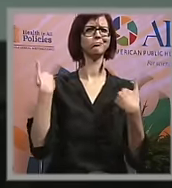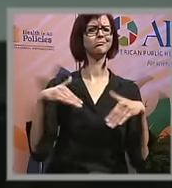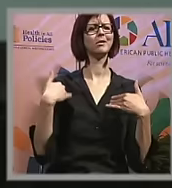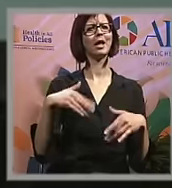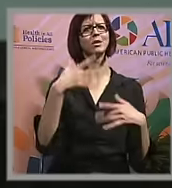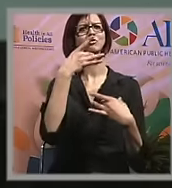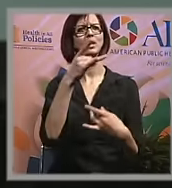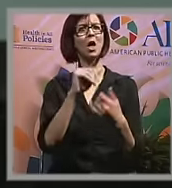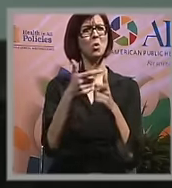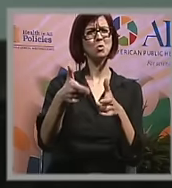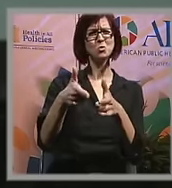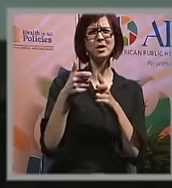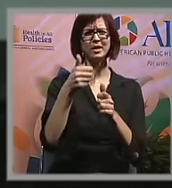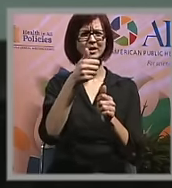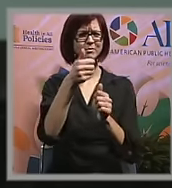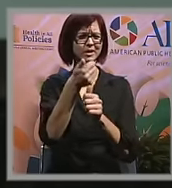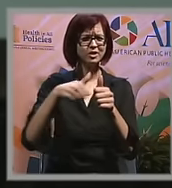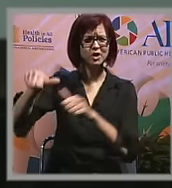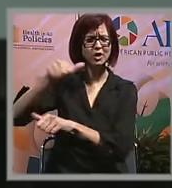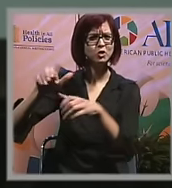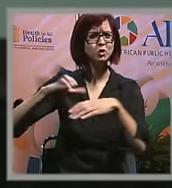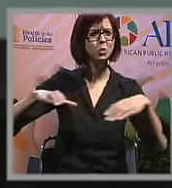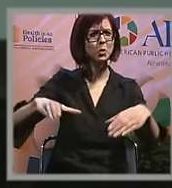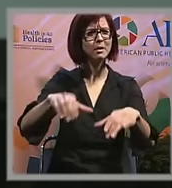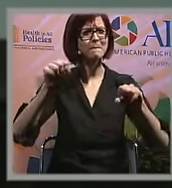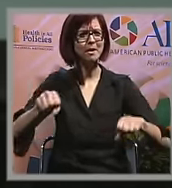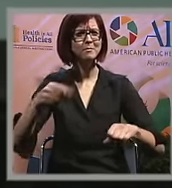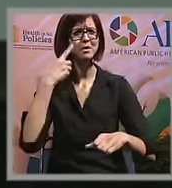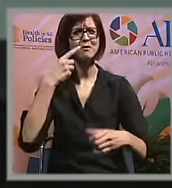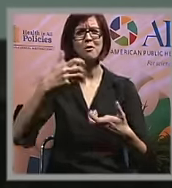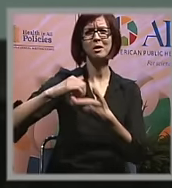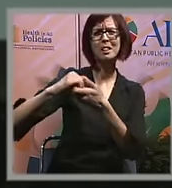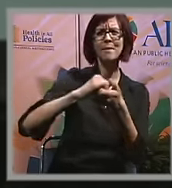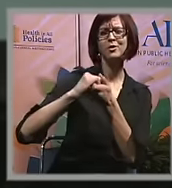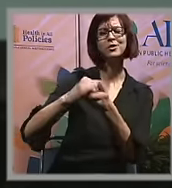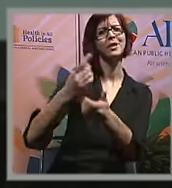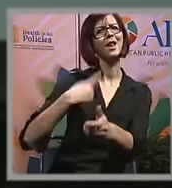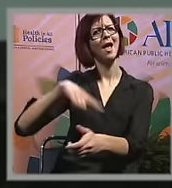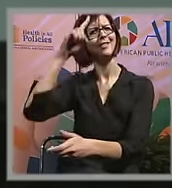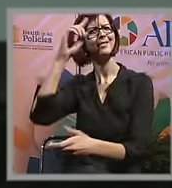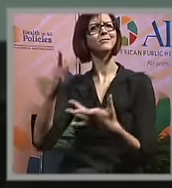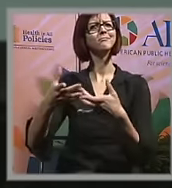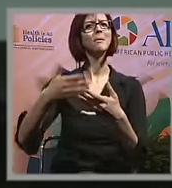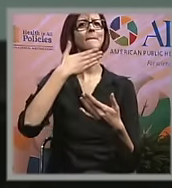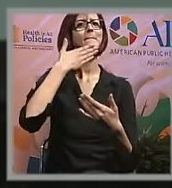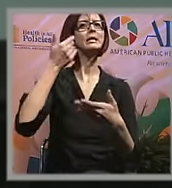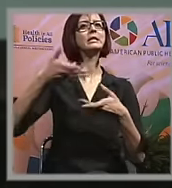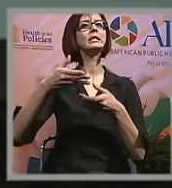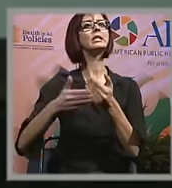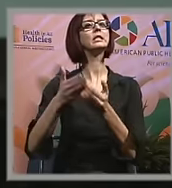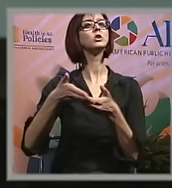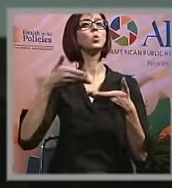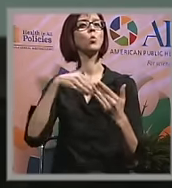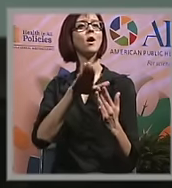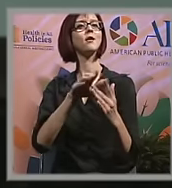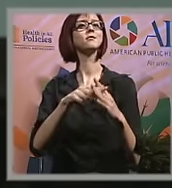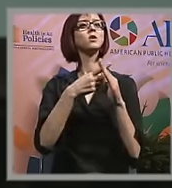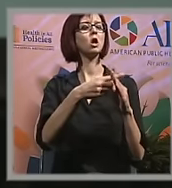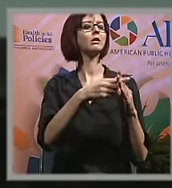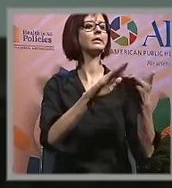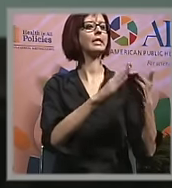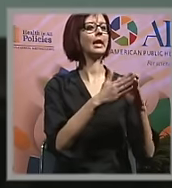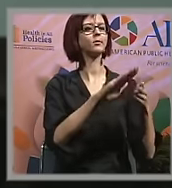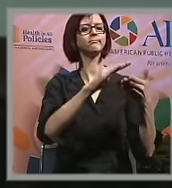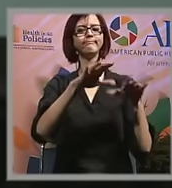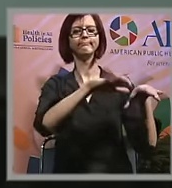other is doing and then what the possibilities are for collaboration. And I think that the easiest way is to start at a neighborhood by